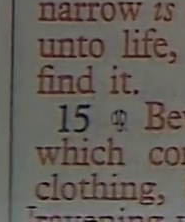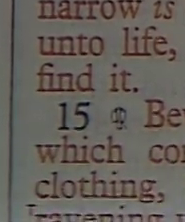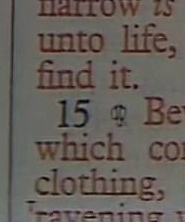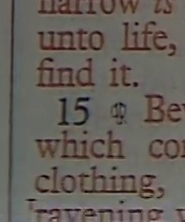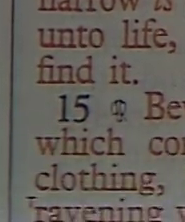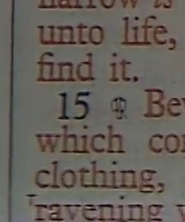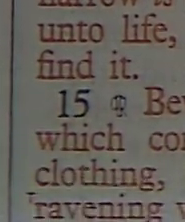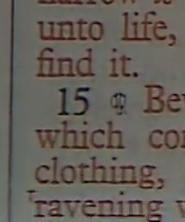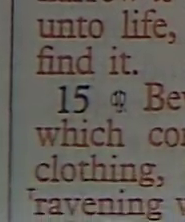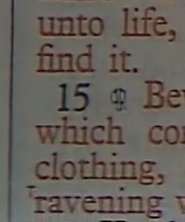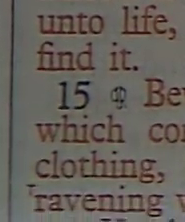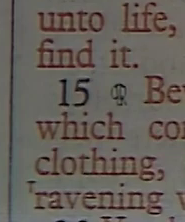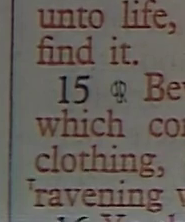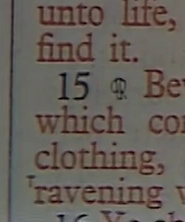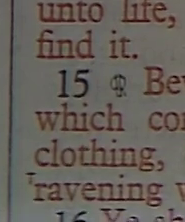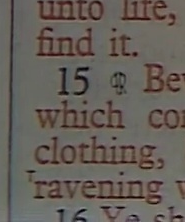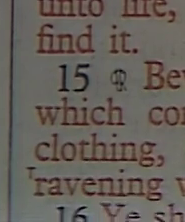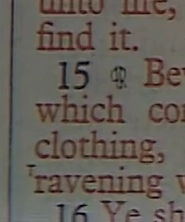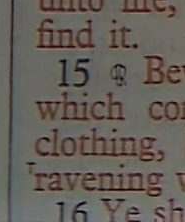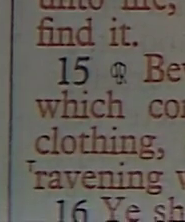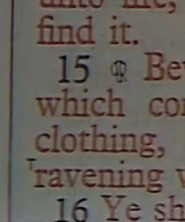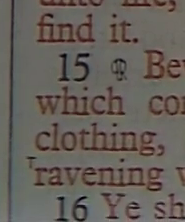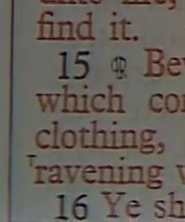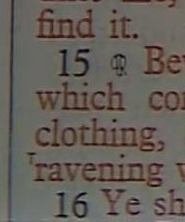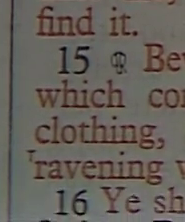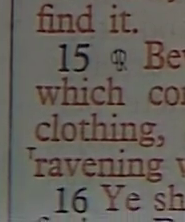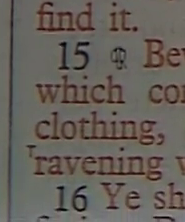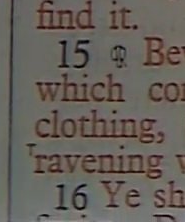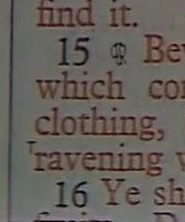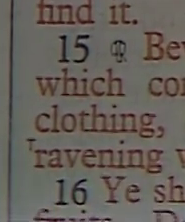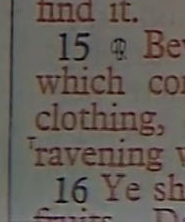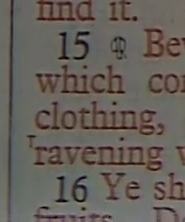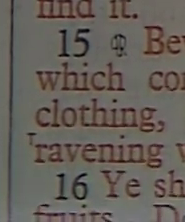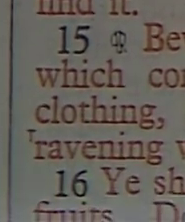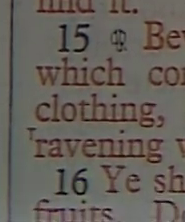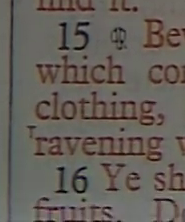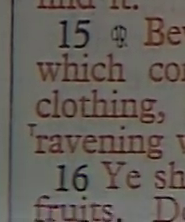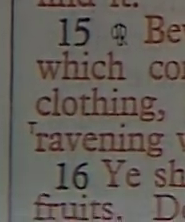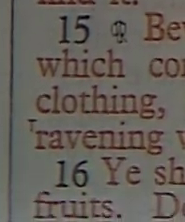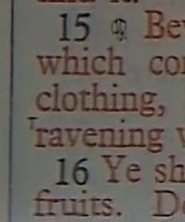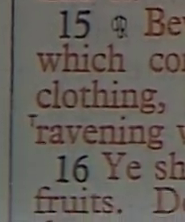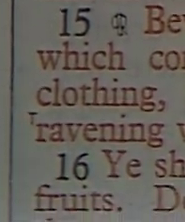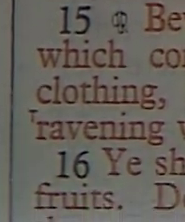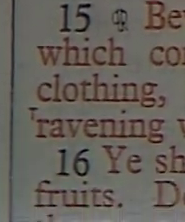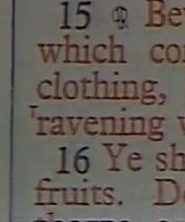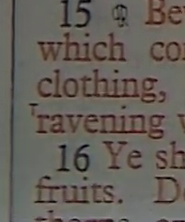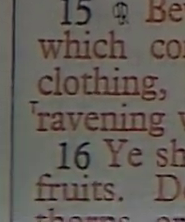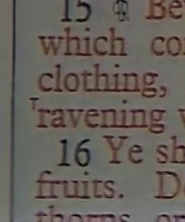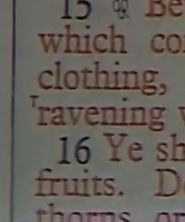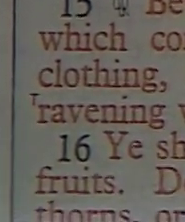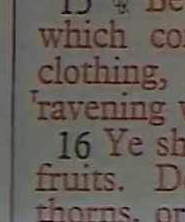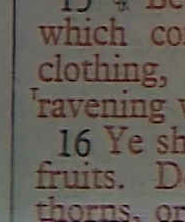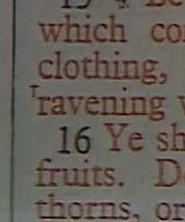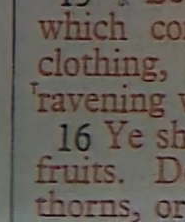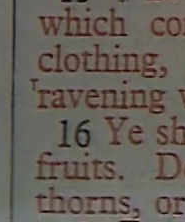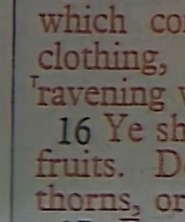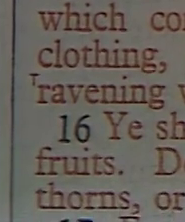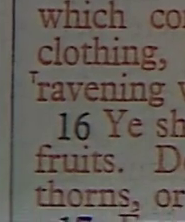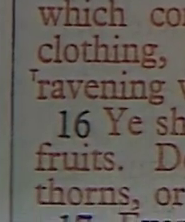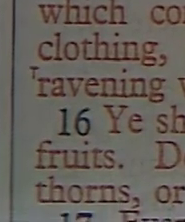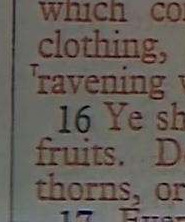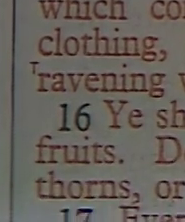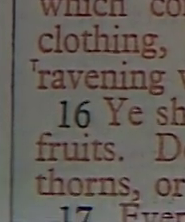to destruction. And many there be which go in thereat. Because straight is the gate, and narrow is the way which leadeth unto